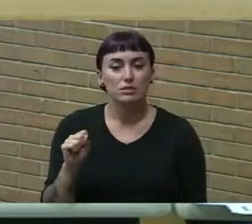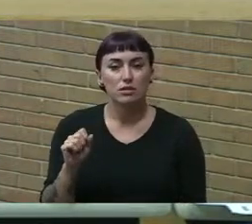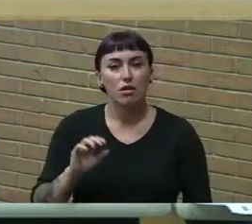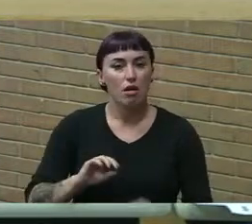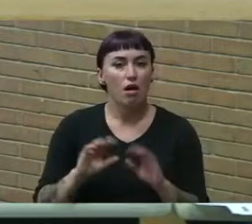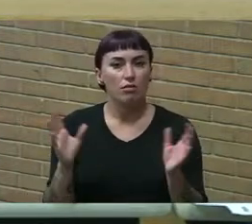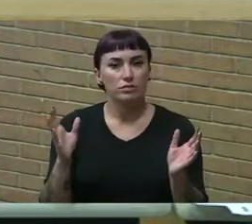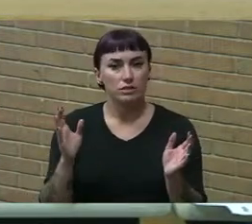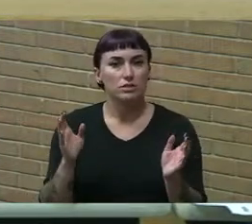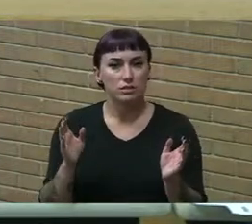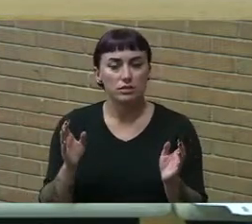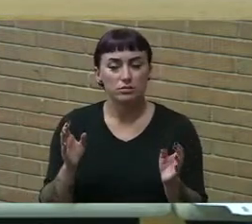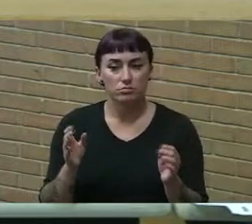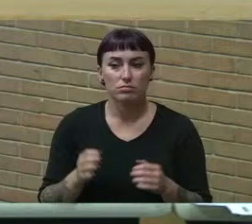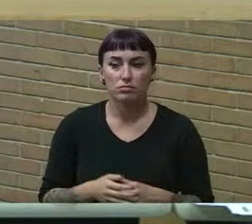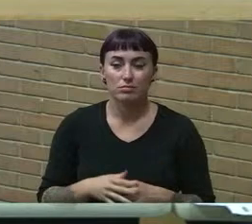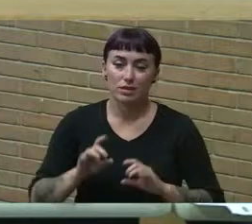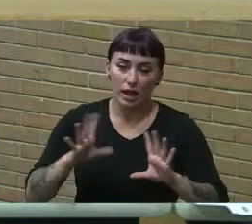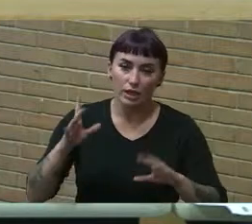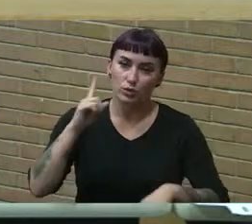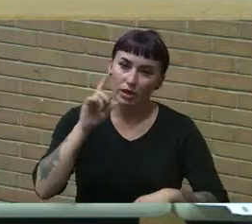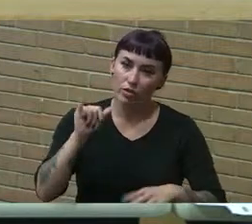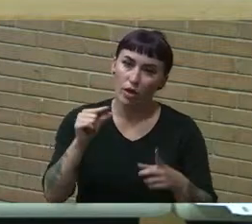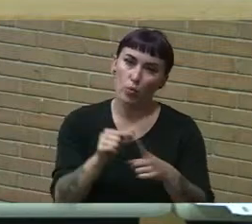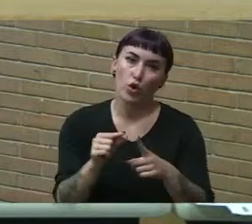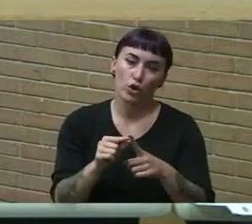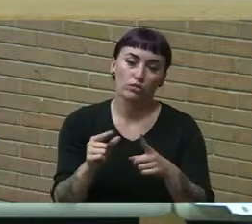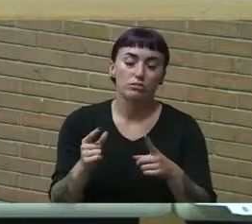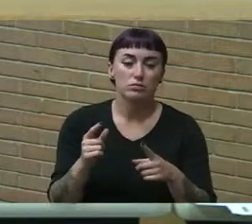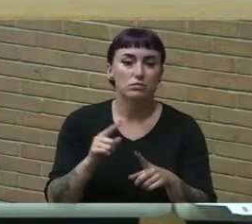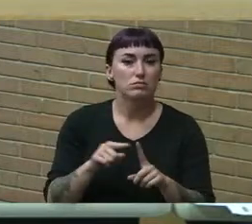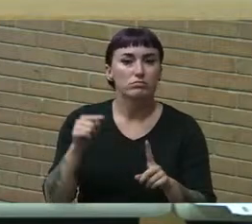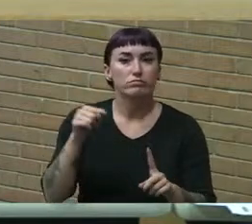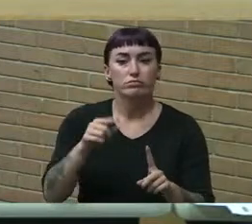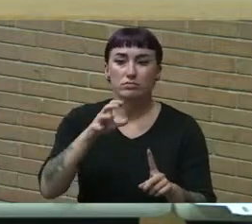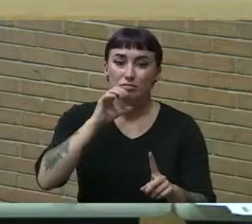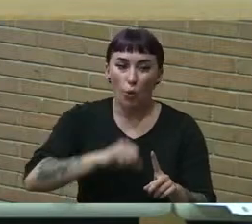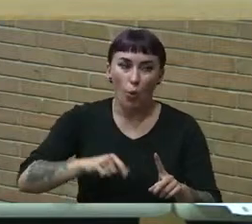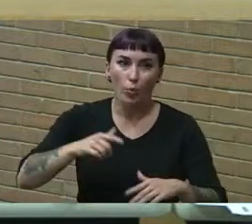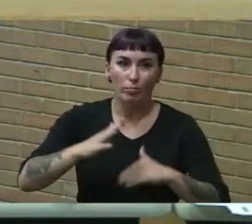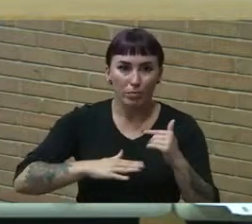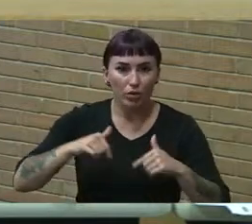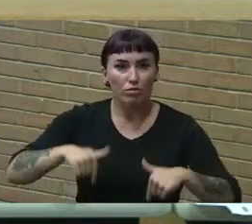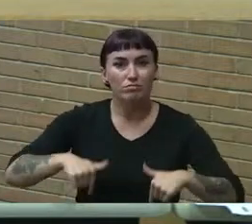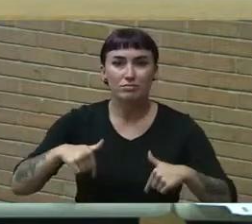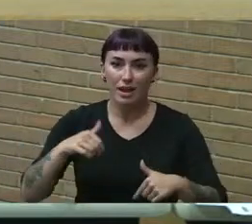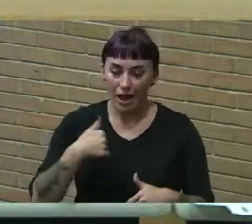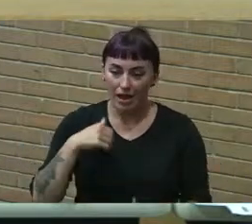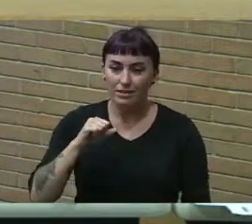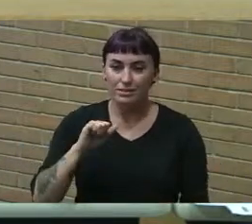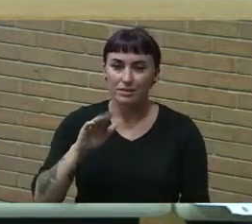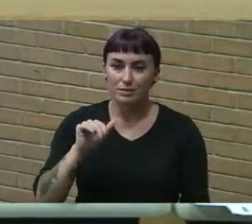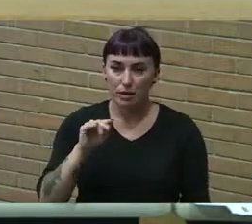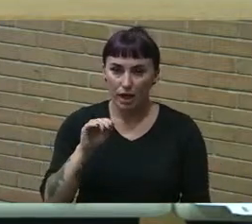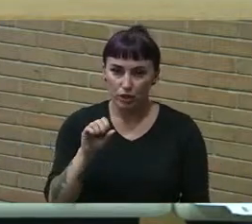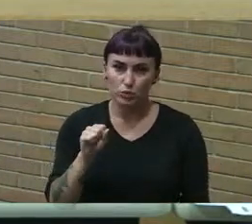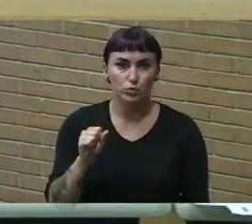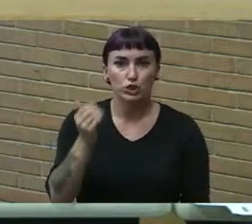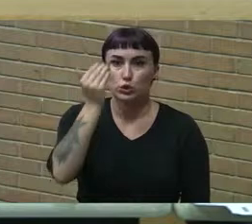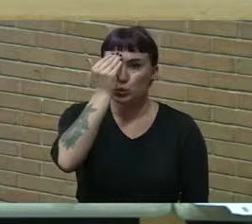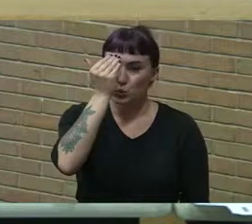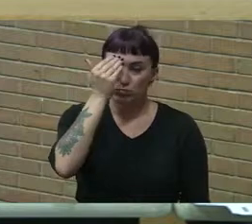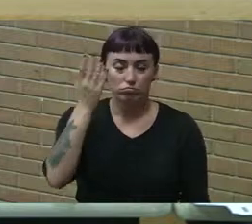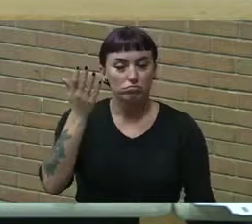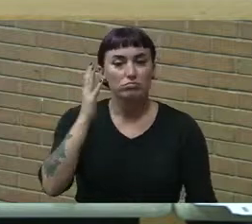Obviously, we all hate to hear that word, but this is an old building. It has asbestos in it. We knew as